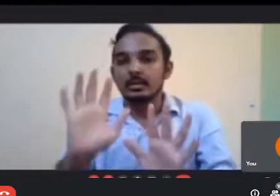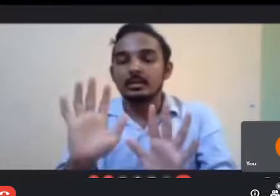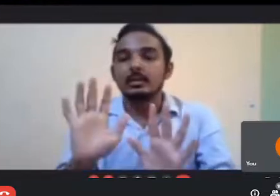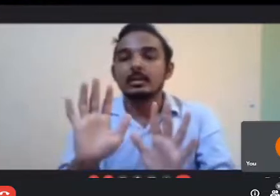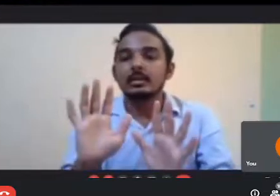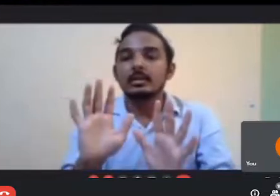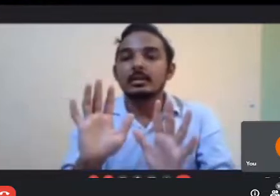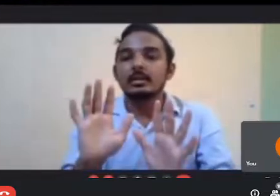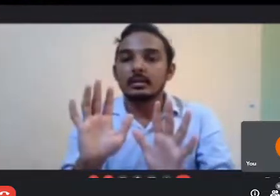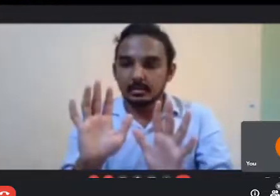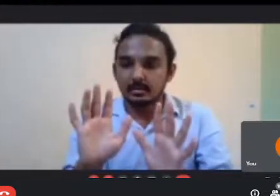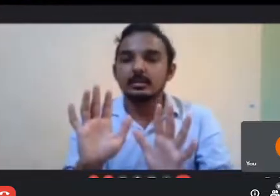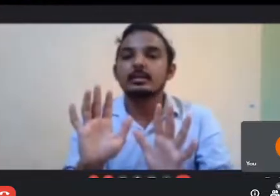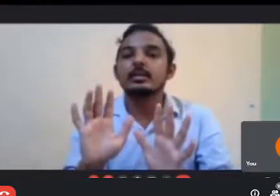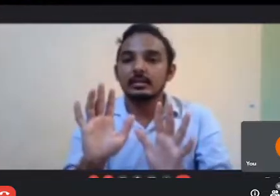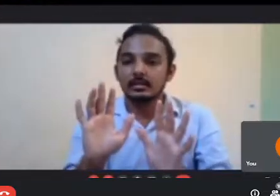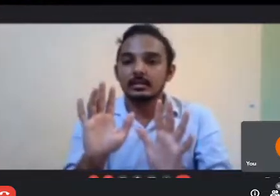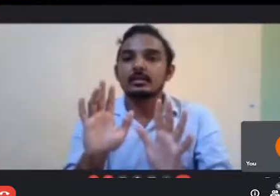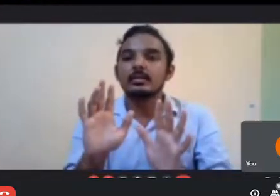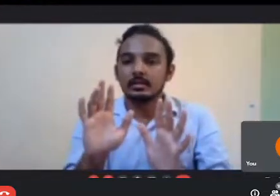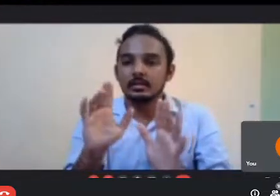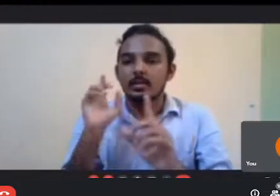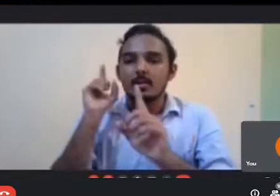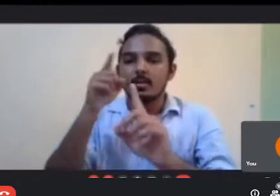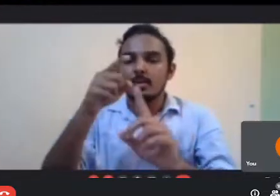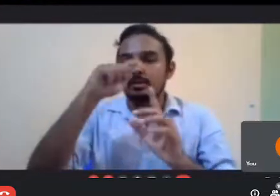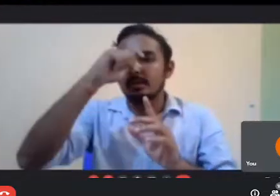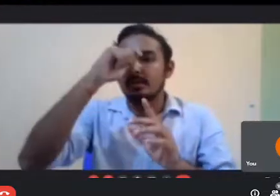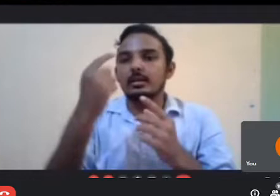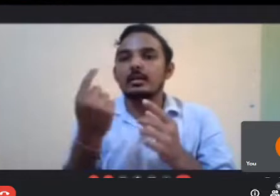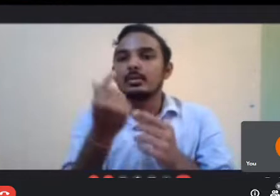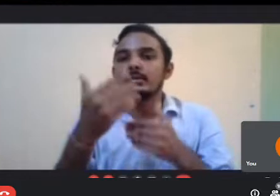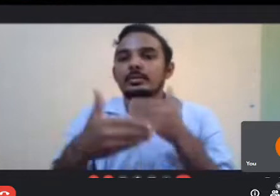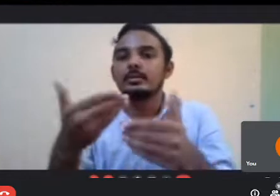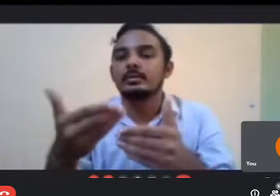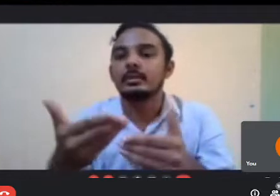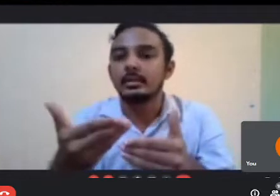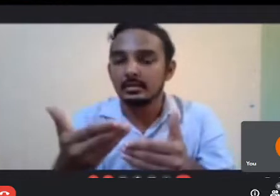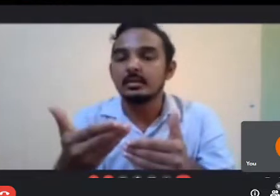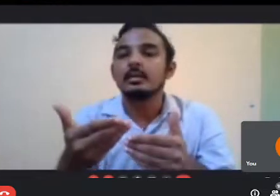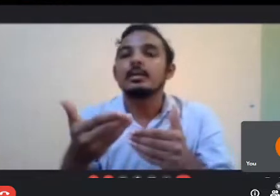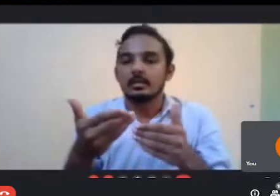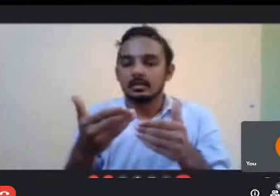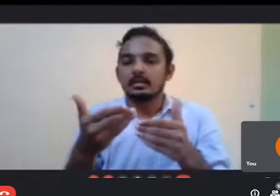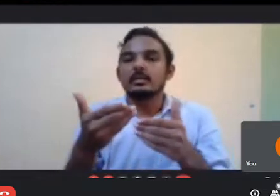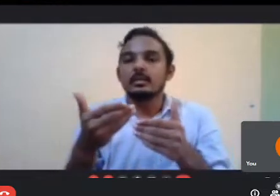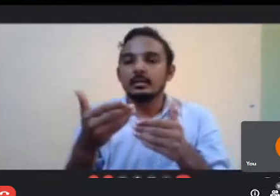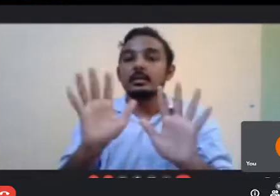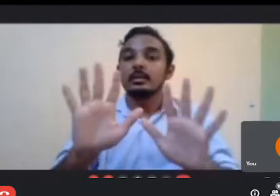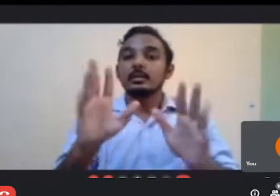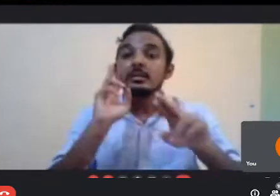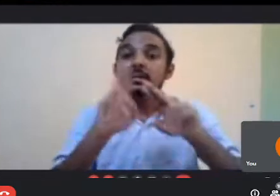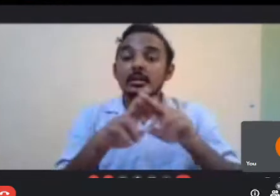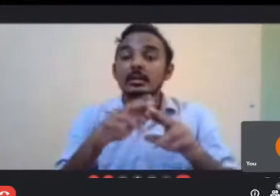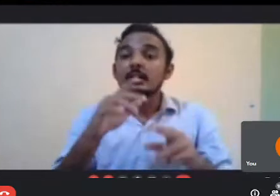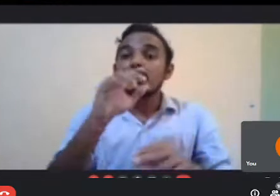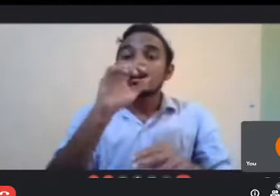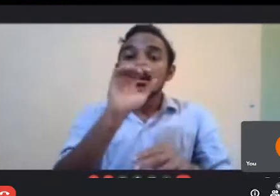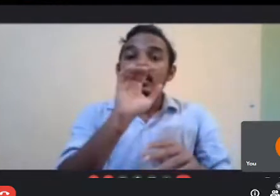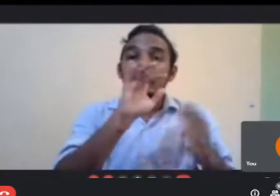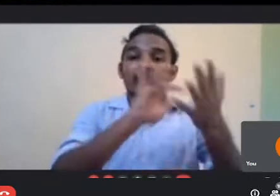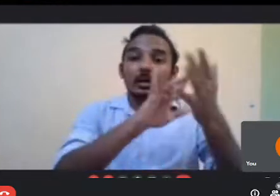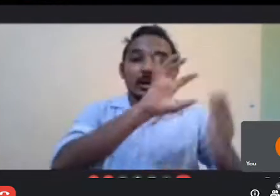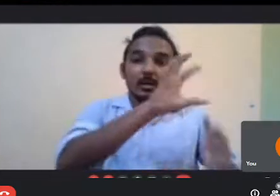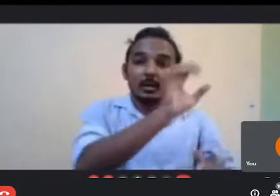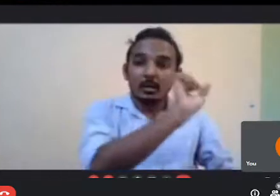Ma'am, Nirav says that the program, the P2P deaf multiliteracies, is based on sign language to English literacy